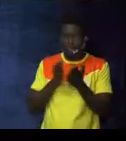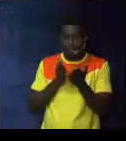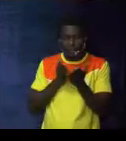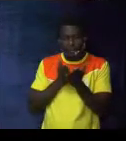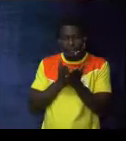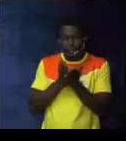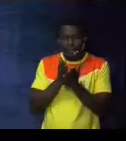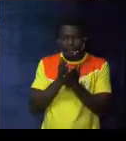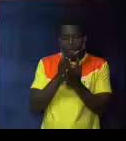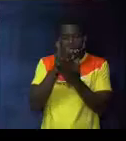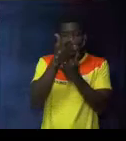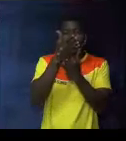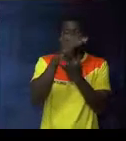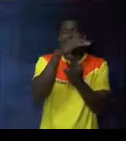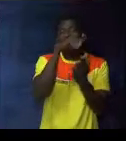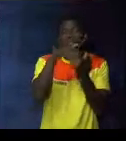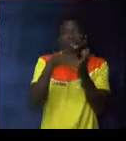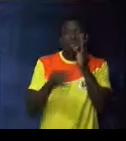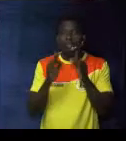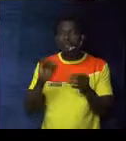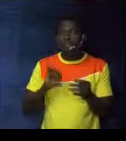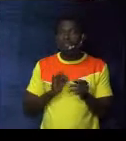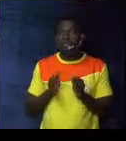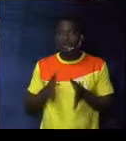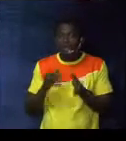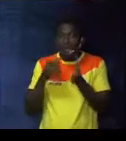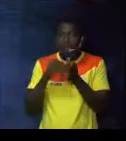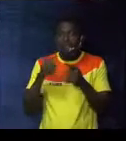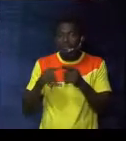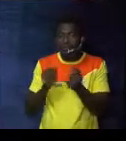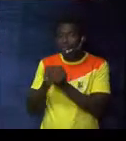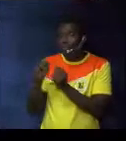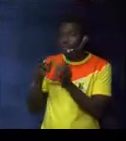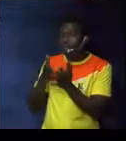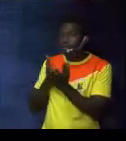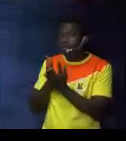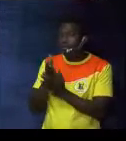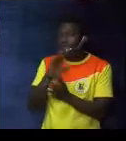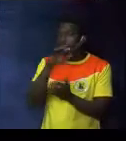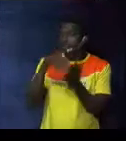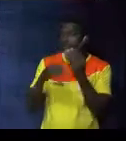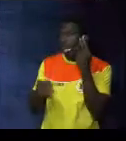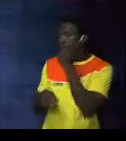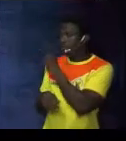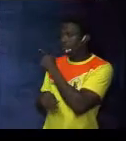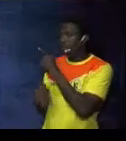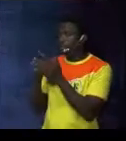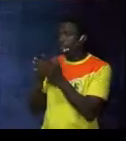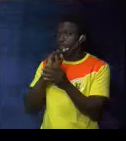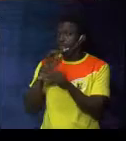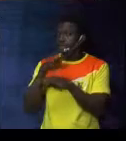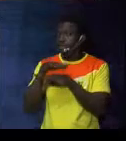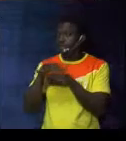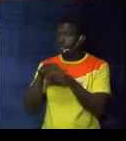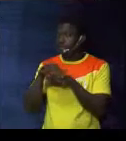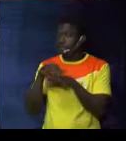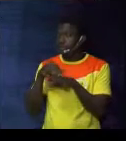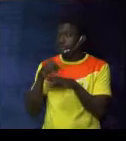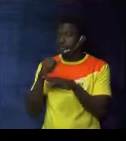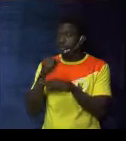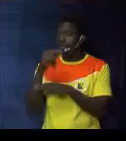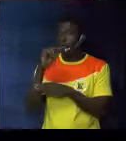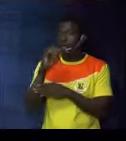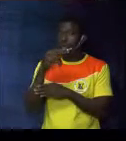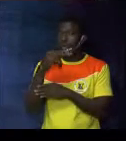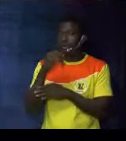it doesn't pass through the center. Now, if I allow it to pass through the center like this, yes, it is called,